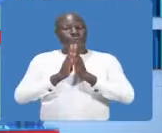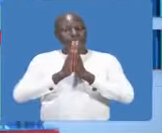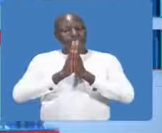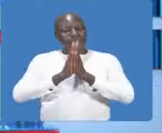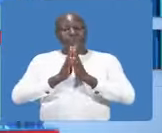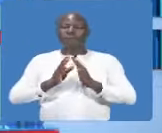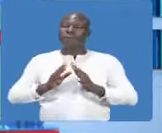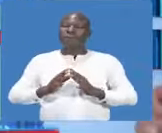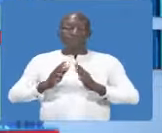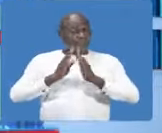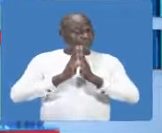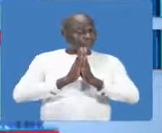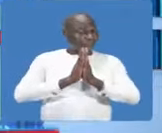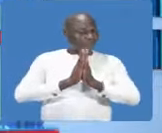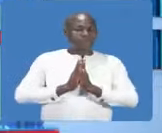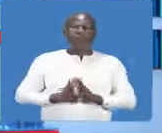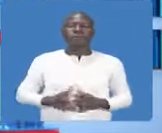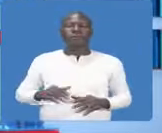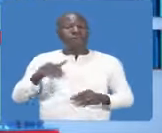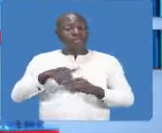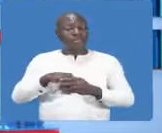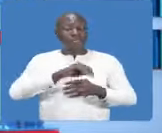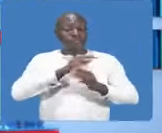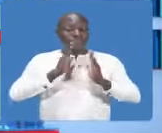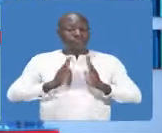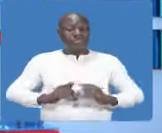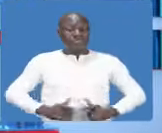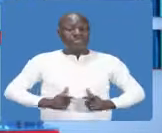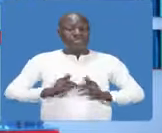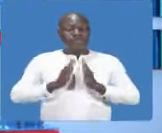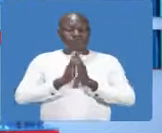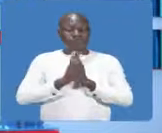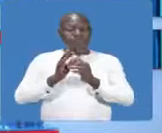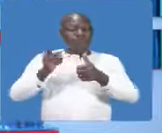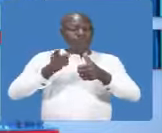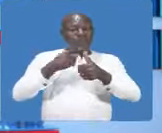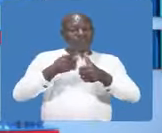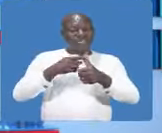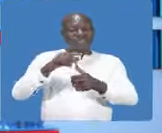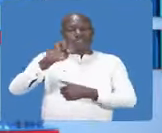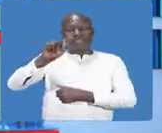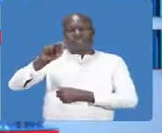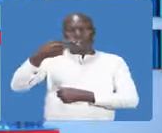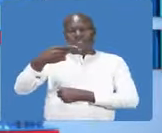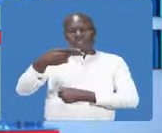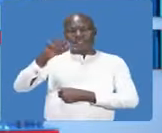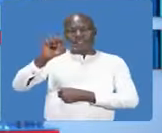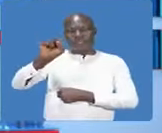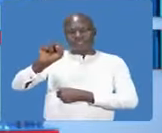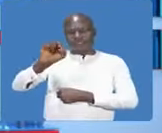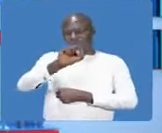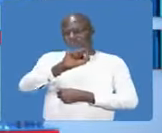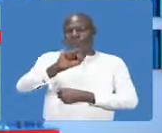Prayers. Kristosum mu yɛbɔ mpaeɛ. First Thessalonians, chapter